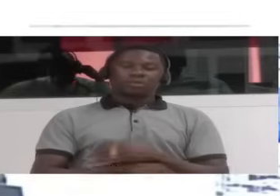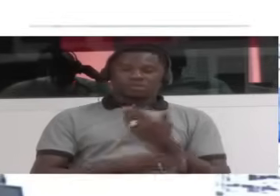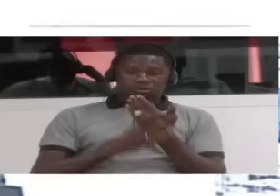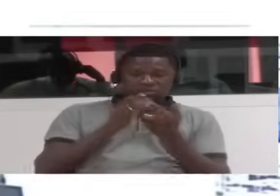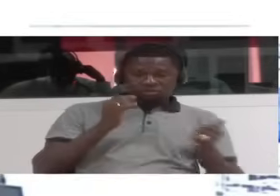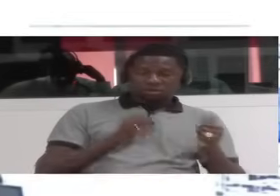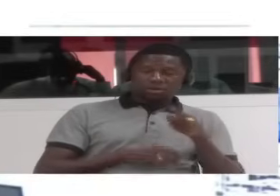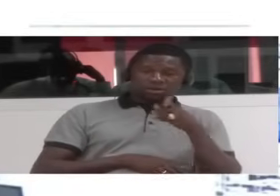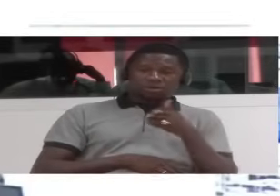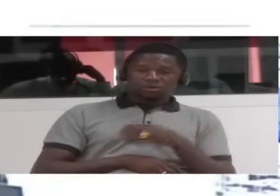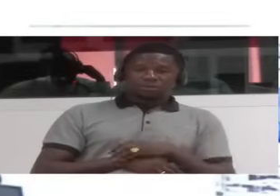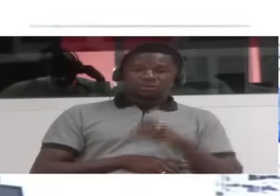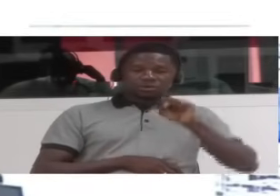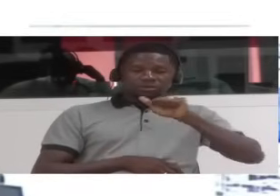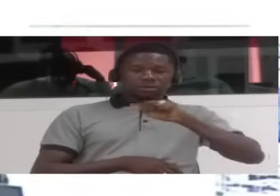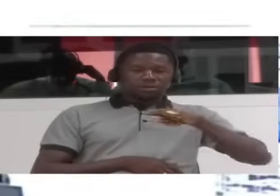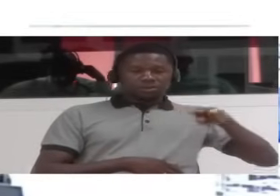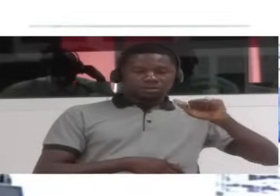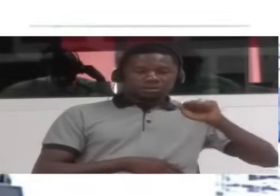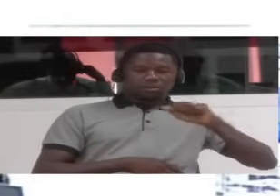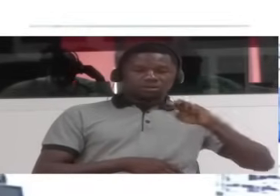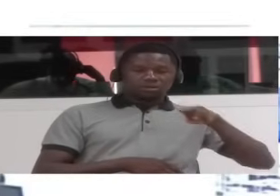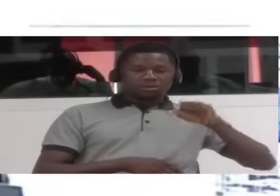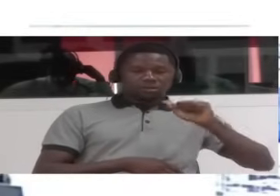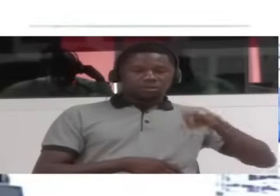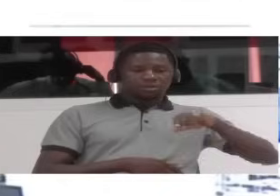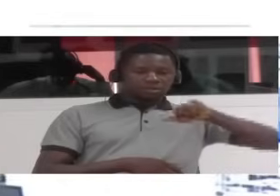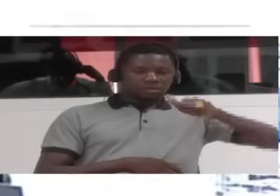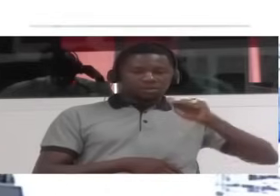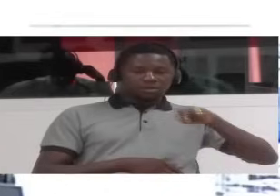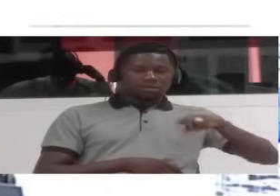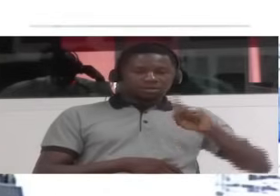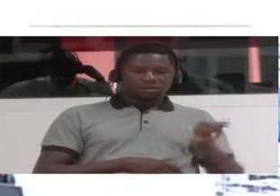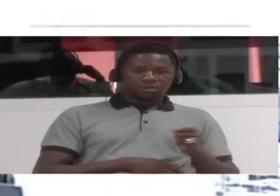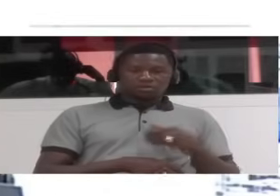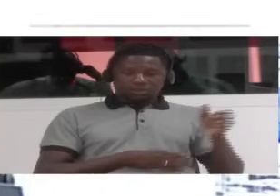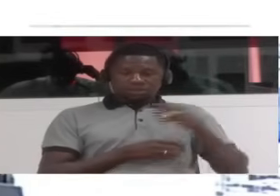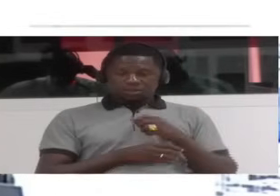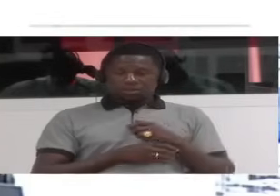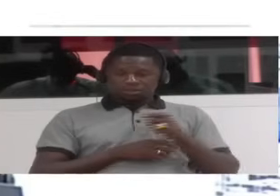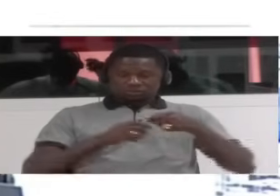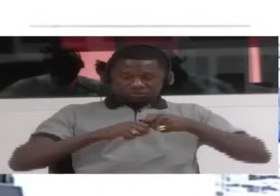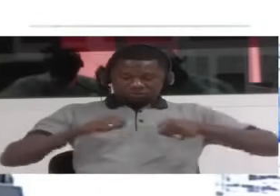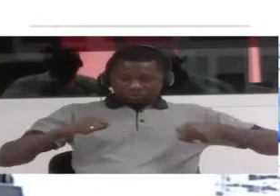down. Sana Manjam came down, bring out a rope.